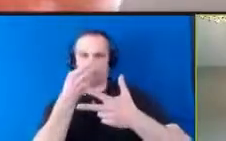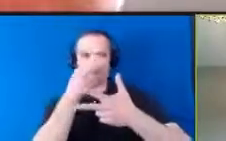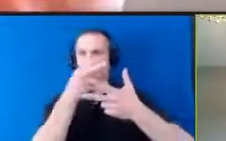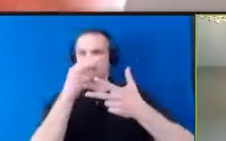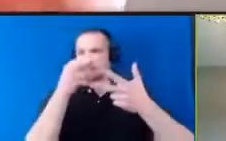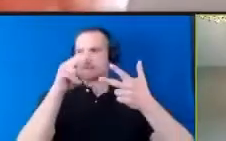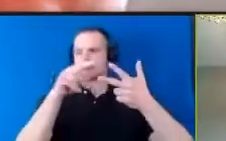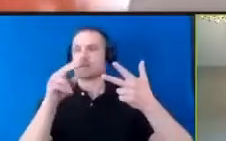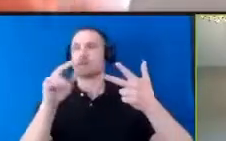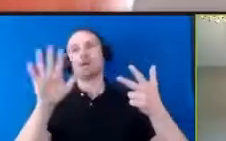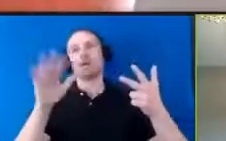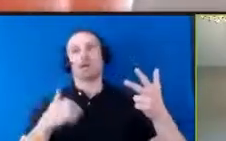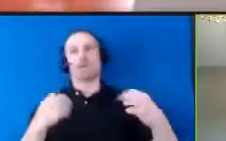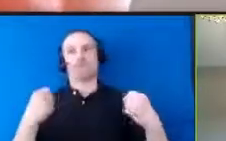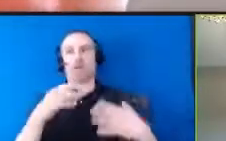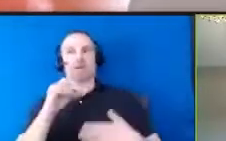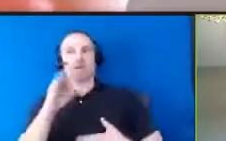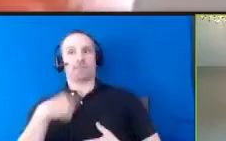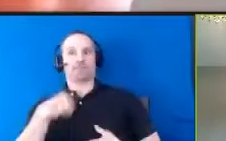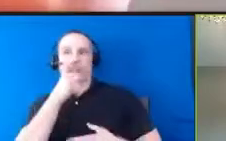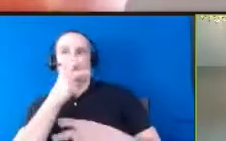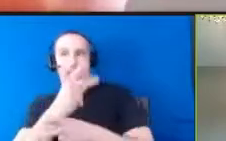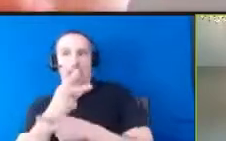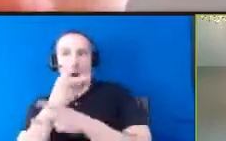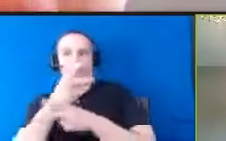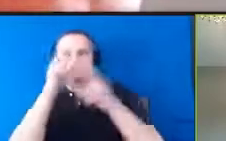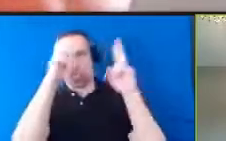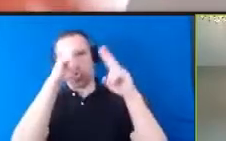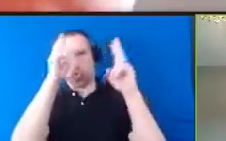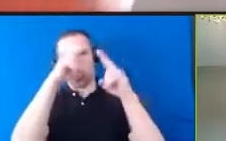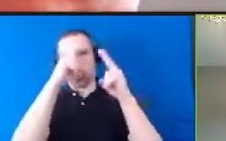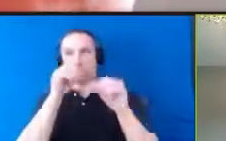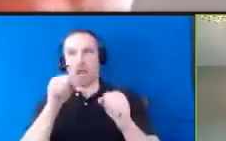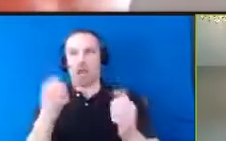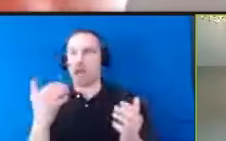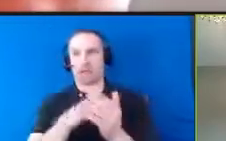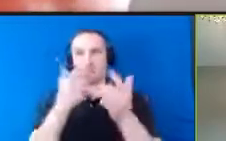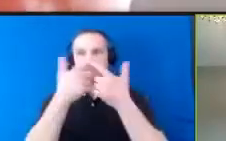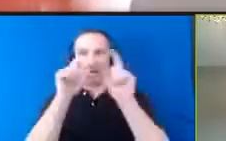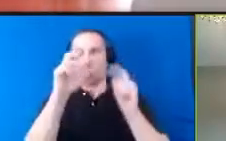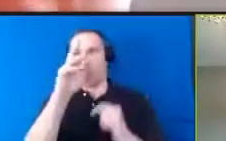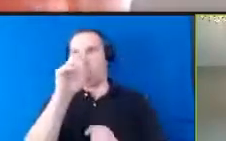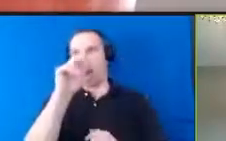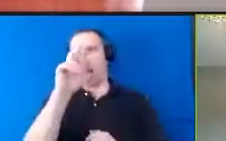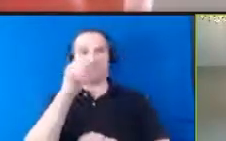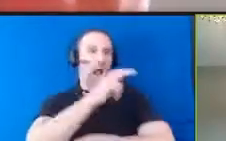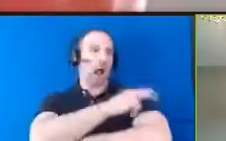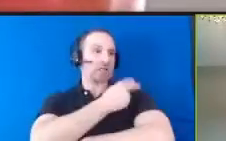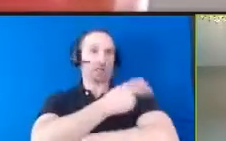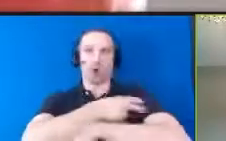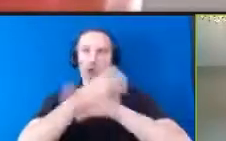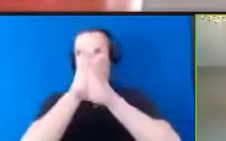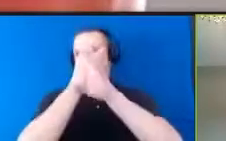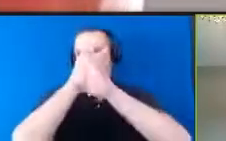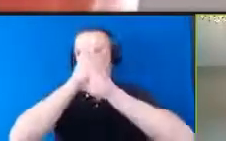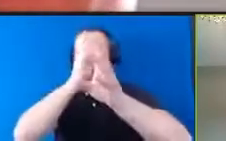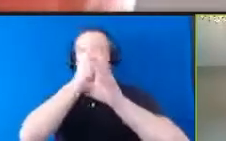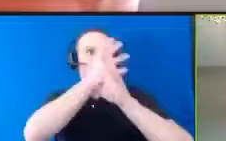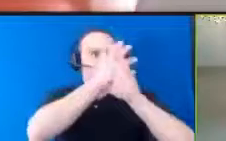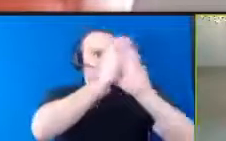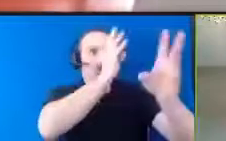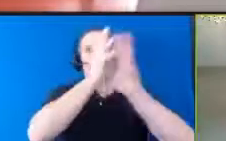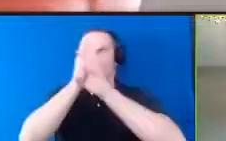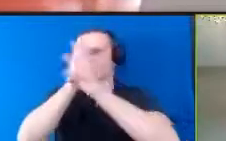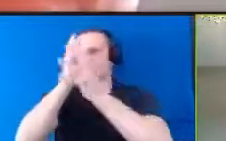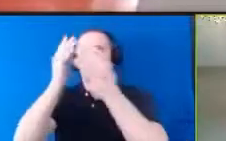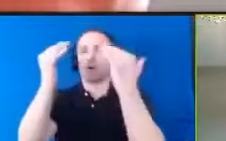really careful, we could go back and have another large wave where our hospitals are just overwhelmed. You know, the